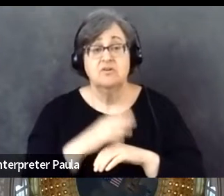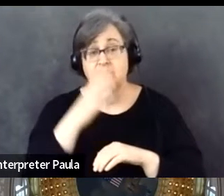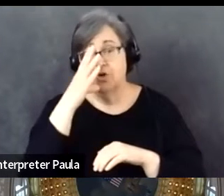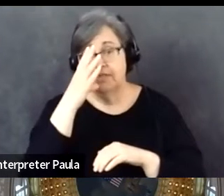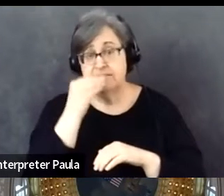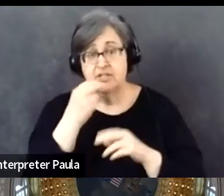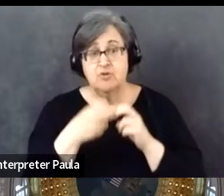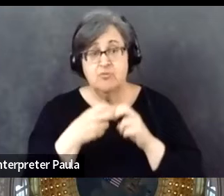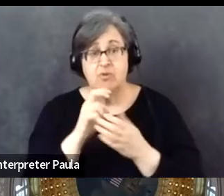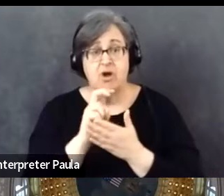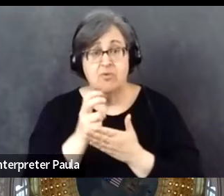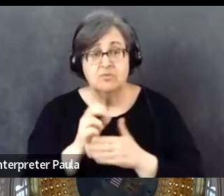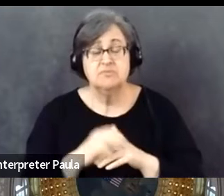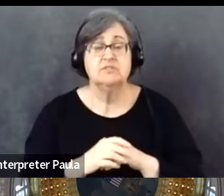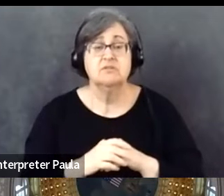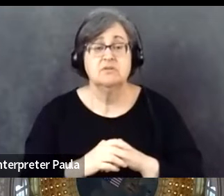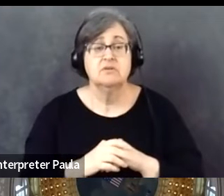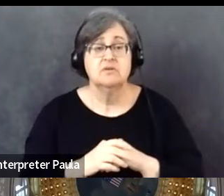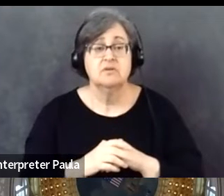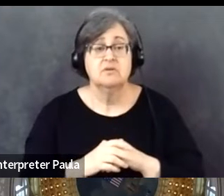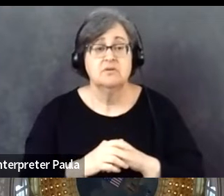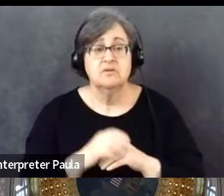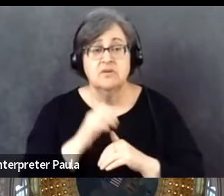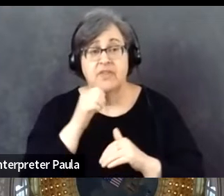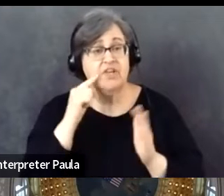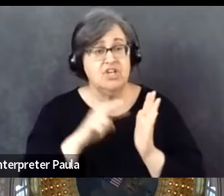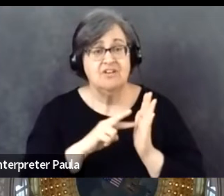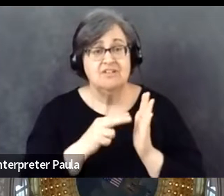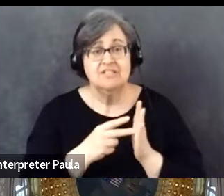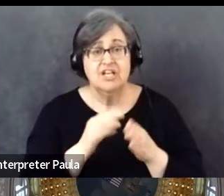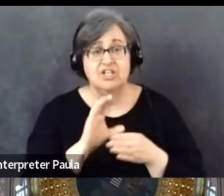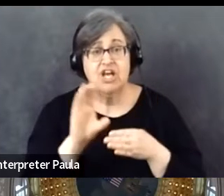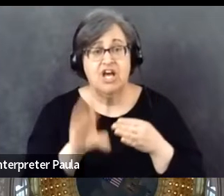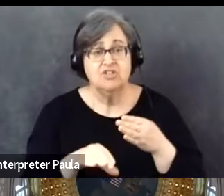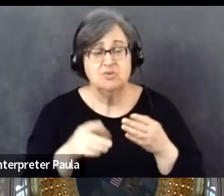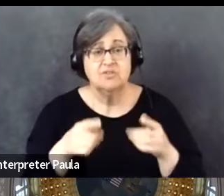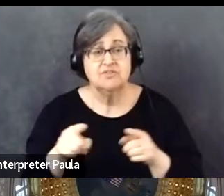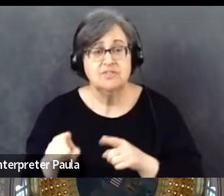issues that I've had to wrestle with. The unintended consequences of these things, for instance, in an